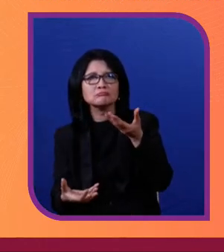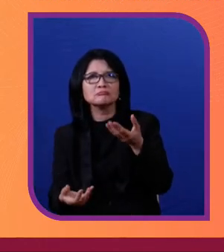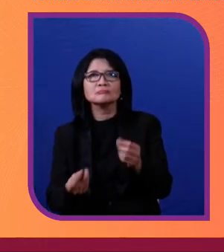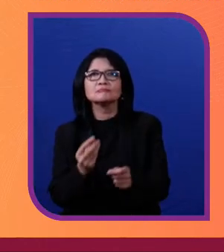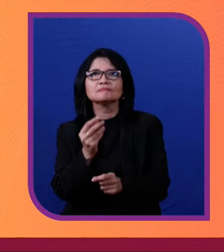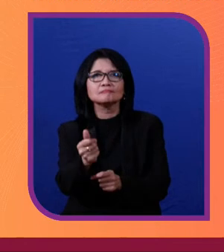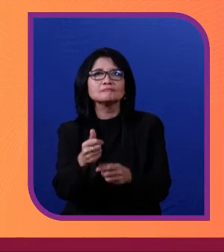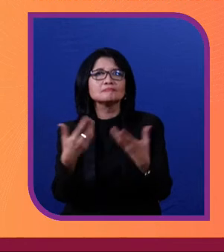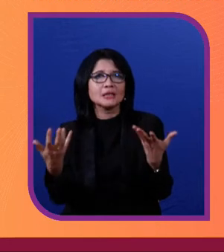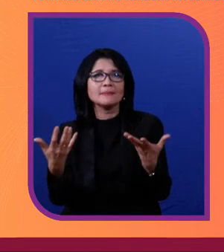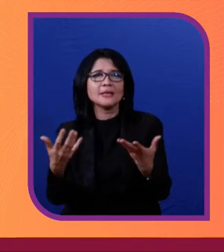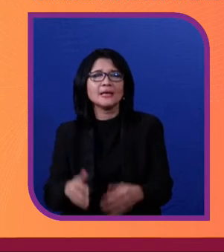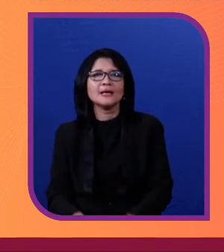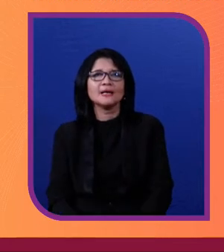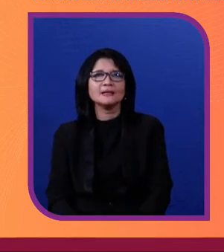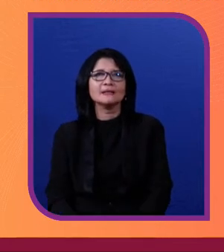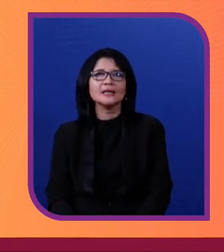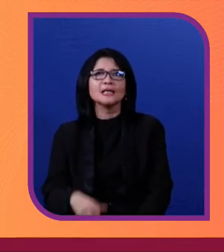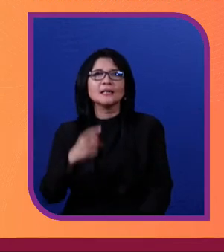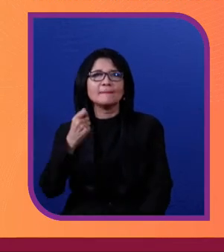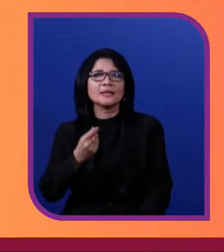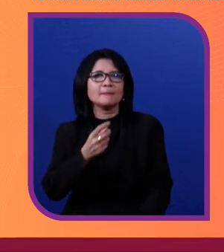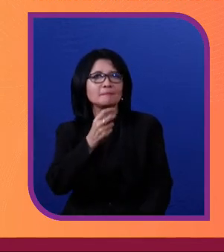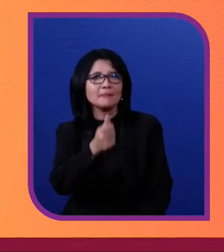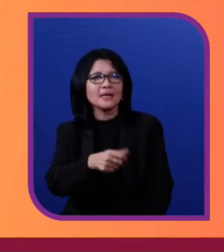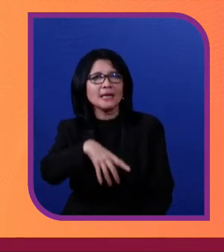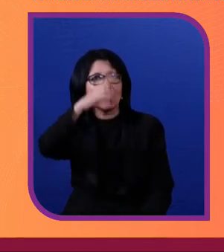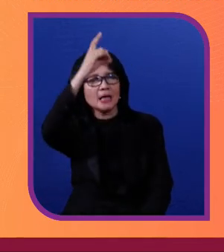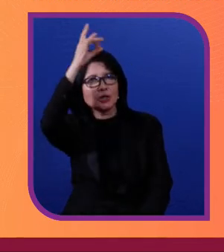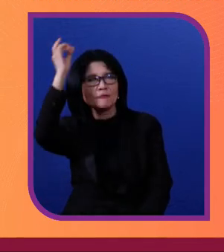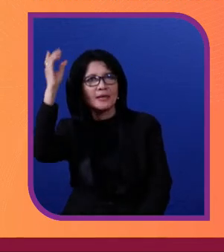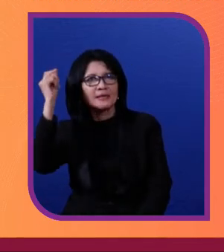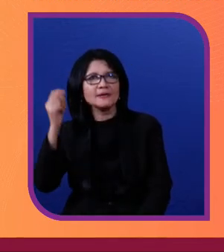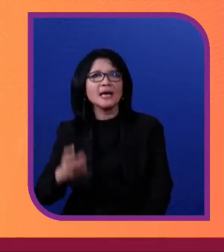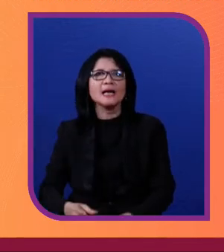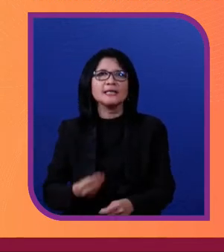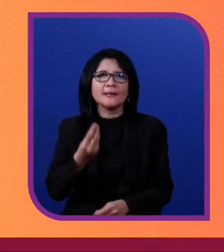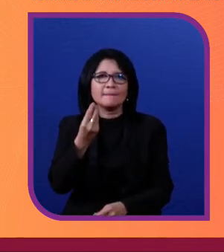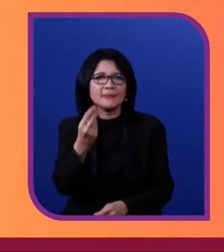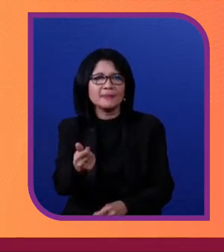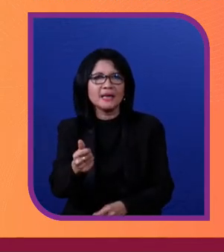blended Finance bye bye